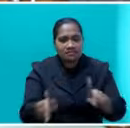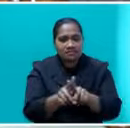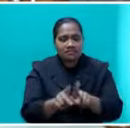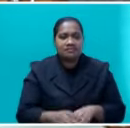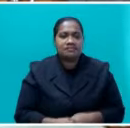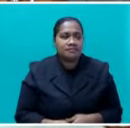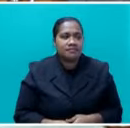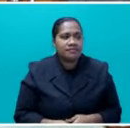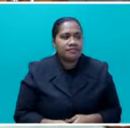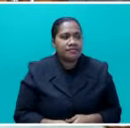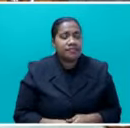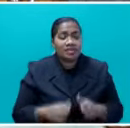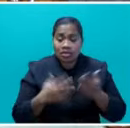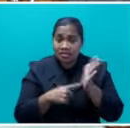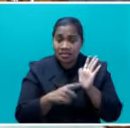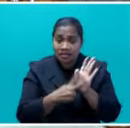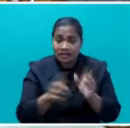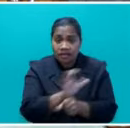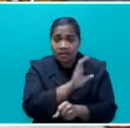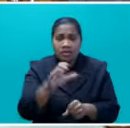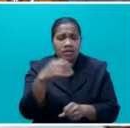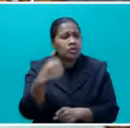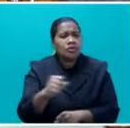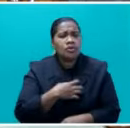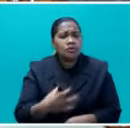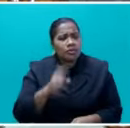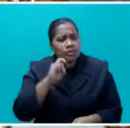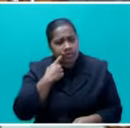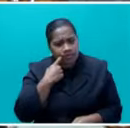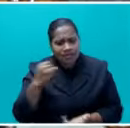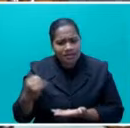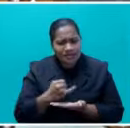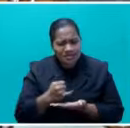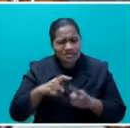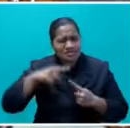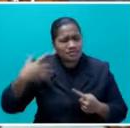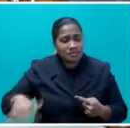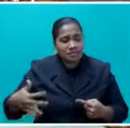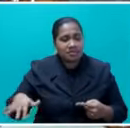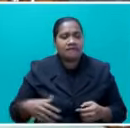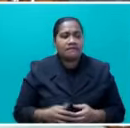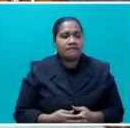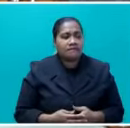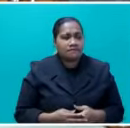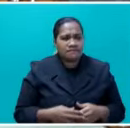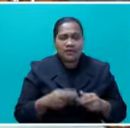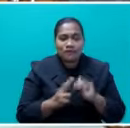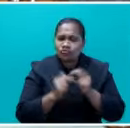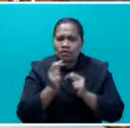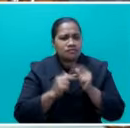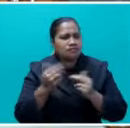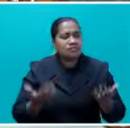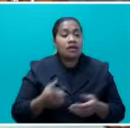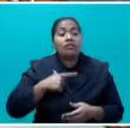by Walesi. In other words, television companies no longer have to invest in expensive infrastructure, upfront infrastructure costs.